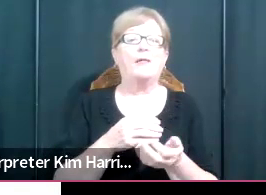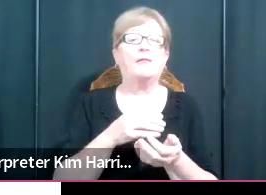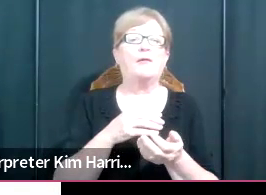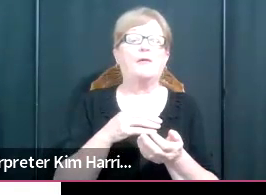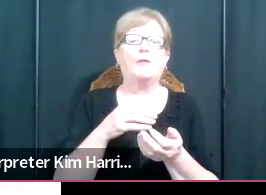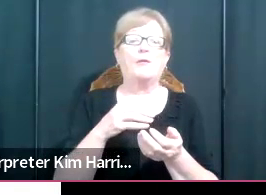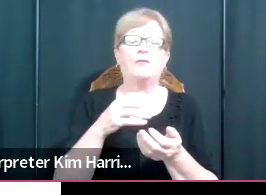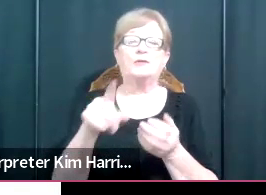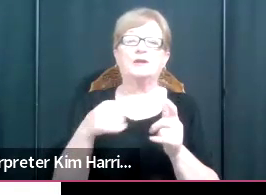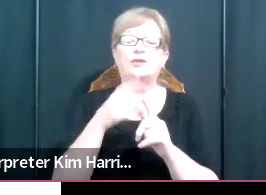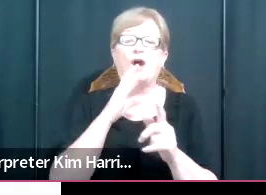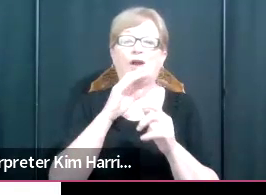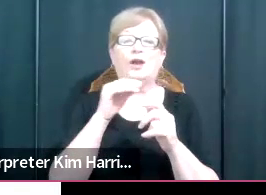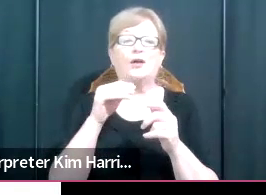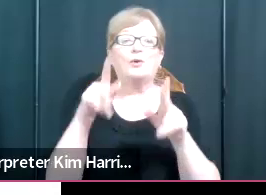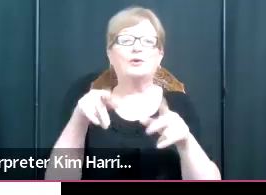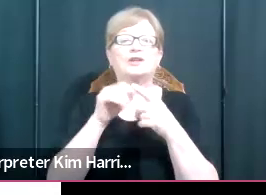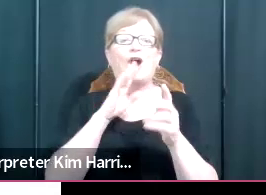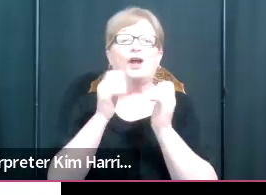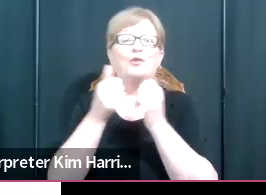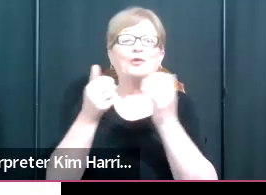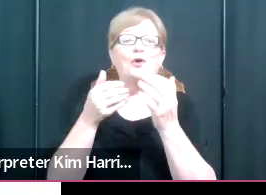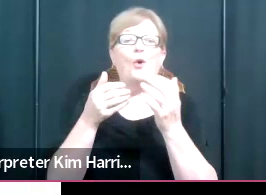a friend through a video screen, and the